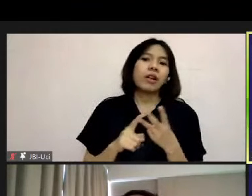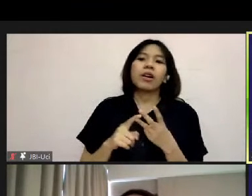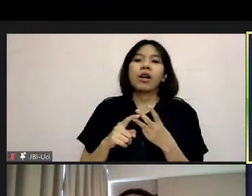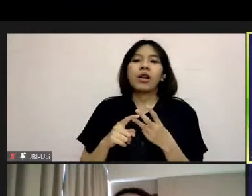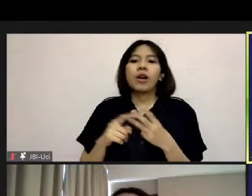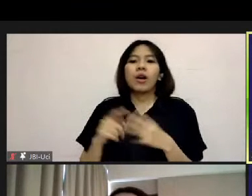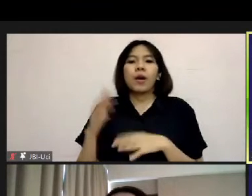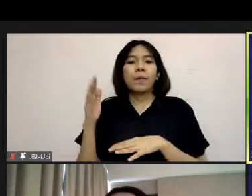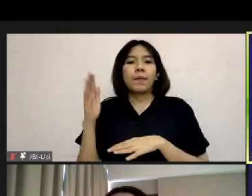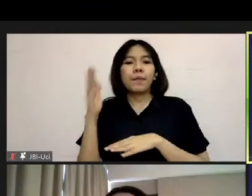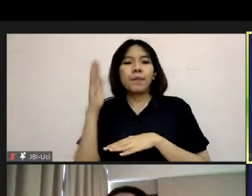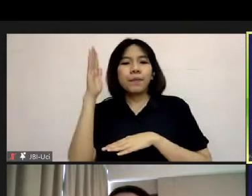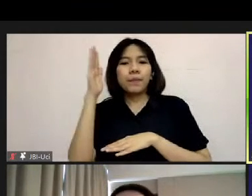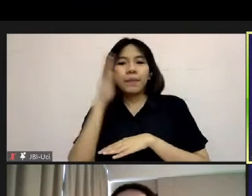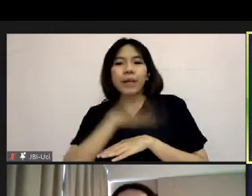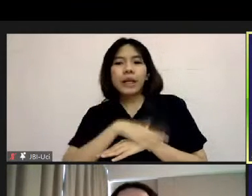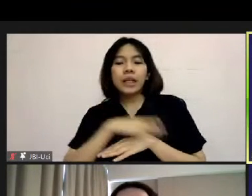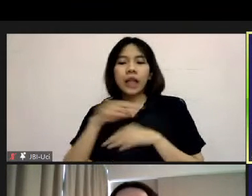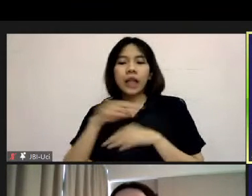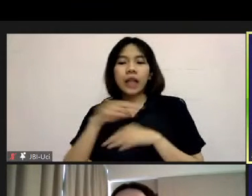so many news